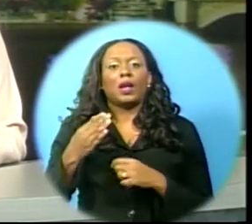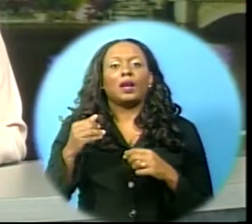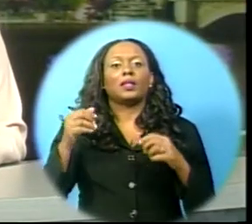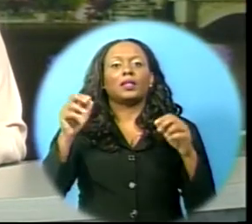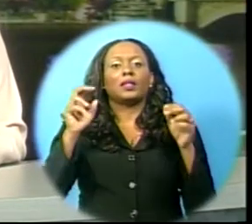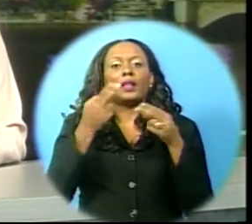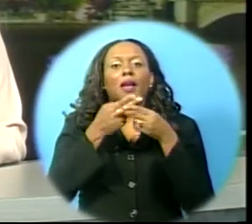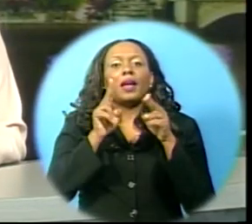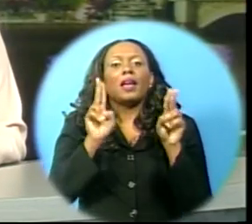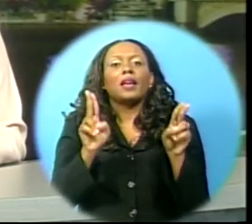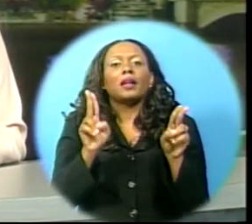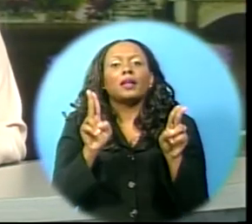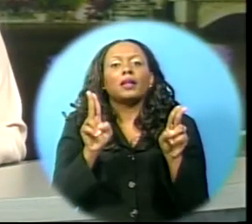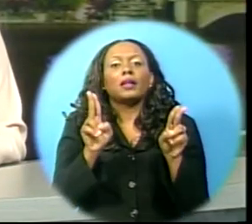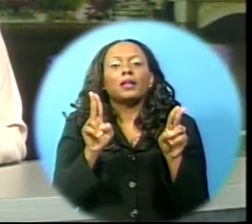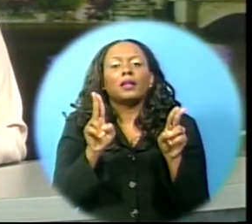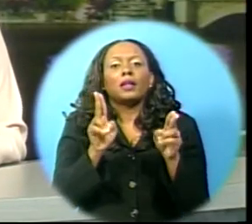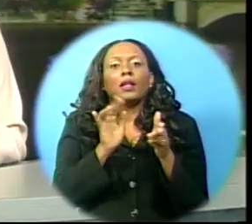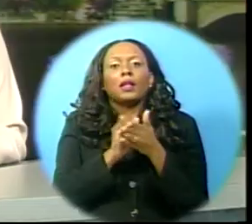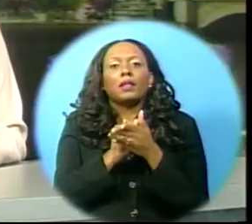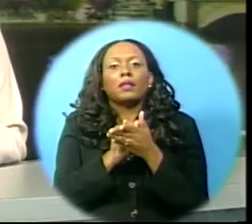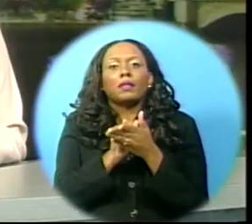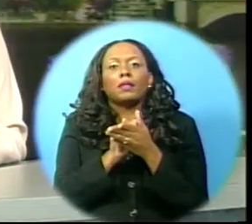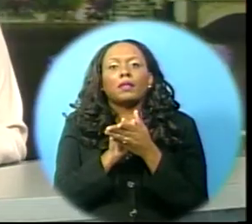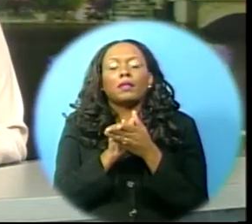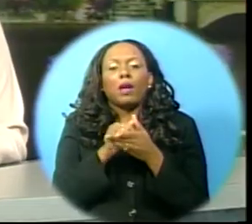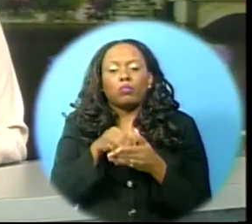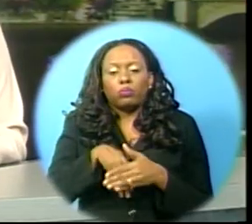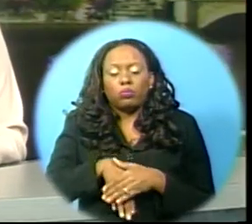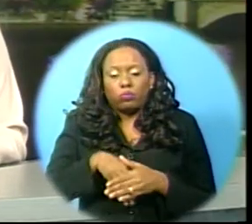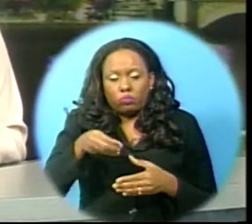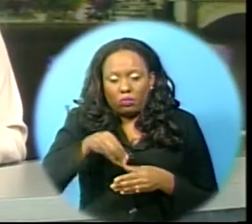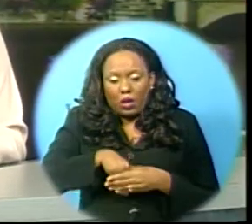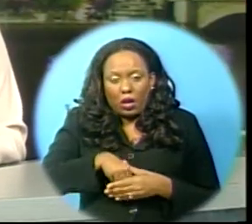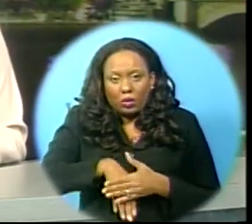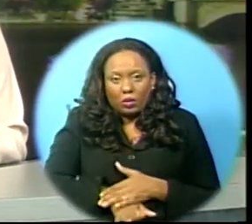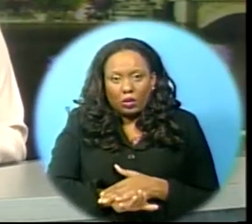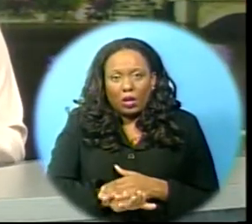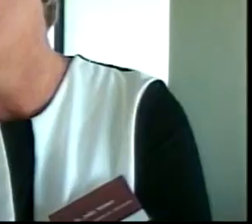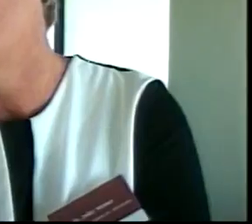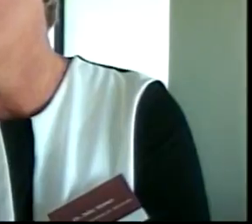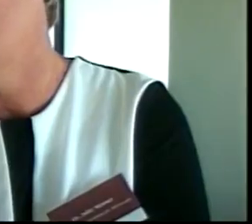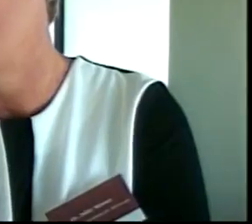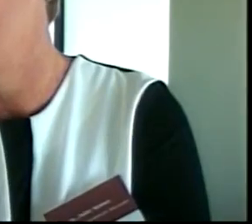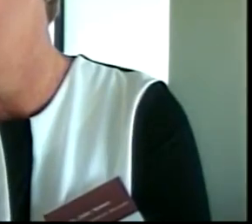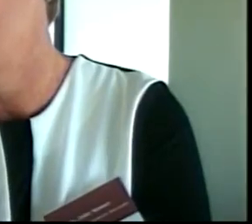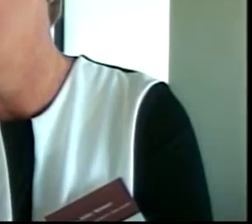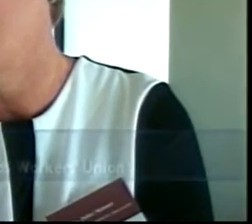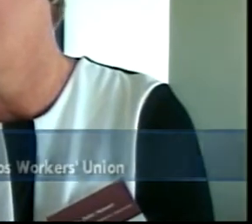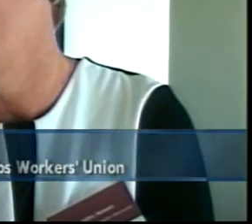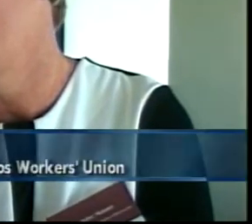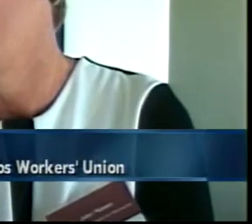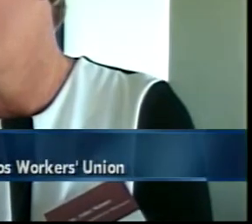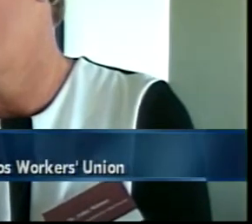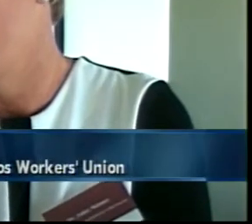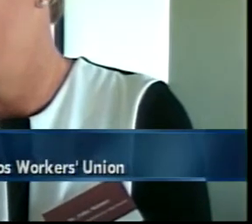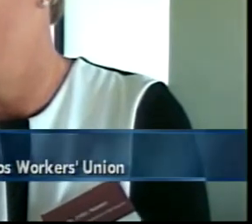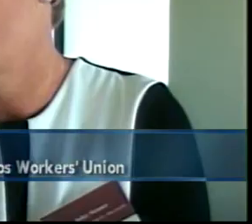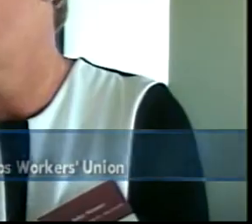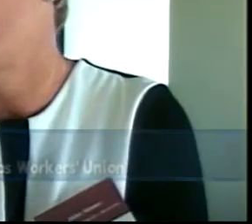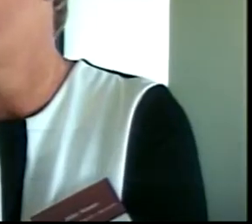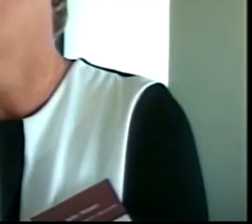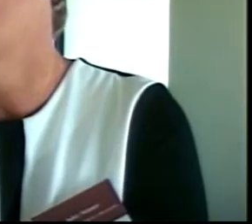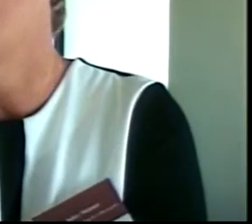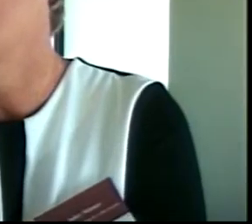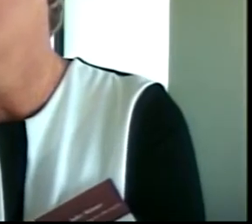also represents about 10% of what they do at the center. We have a very well-run egg donation program where